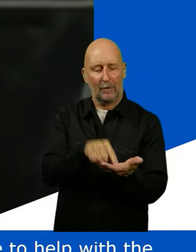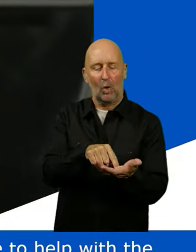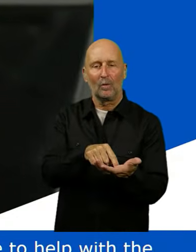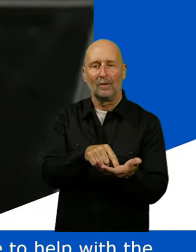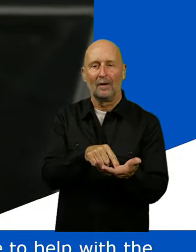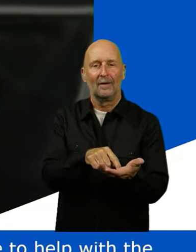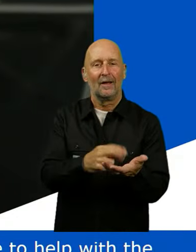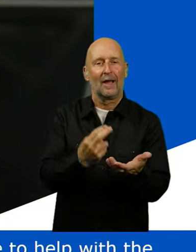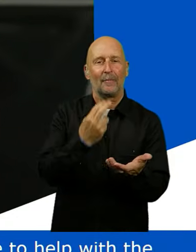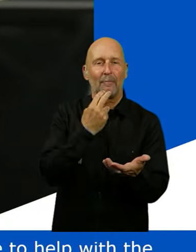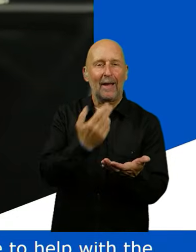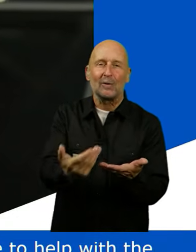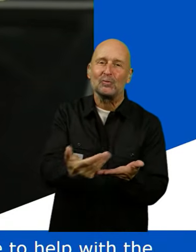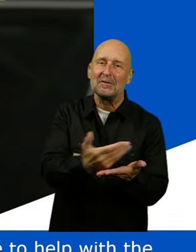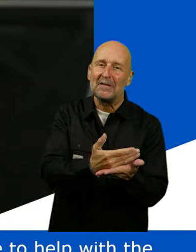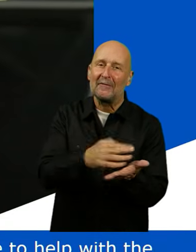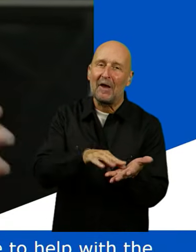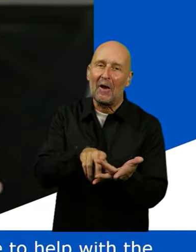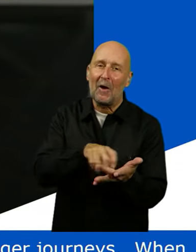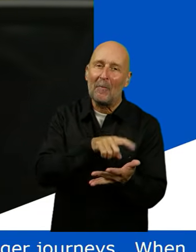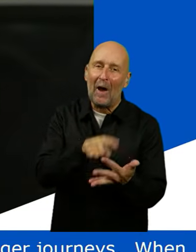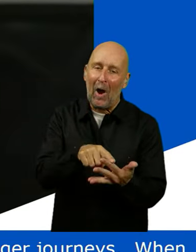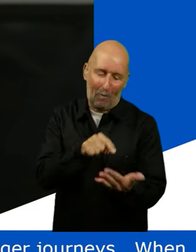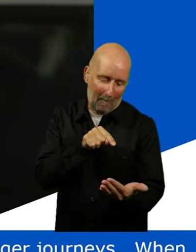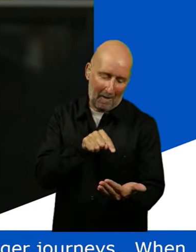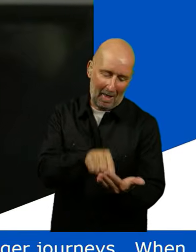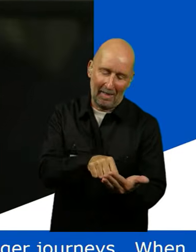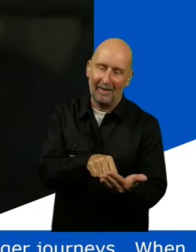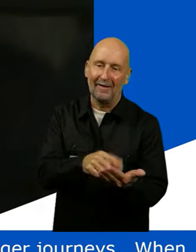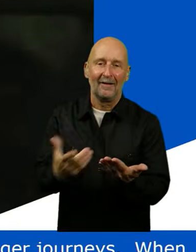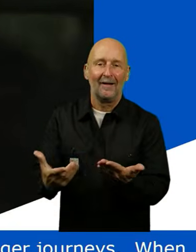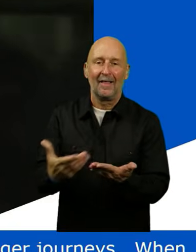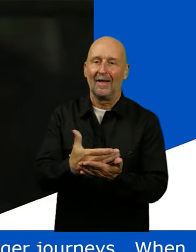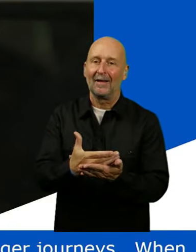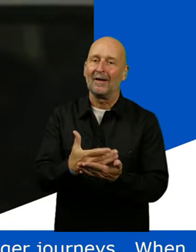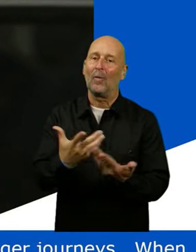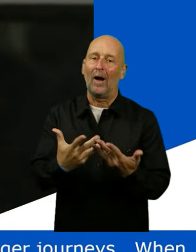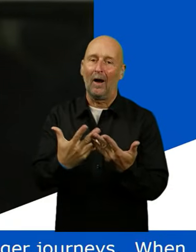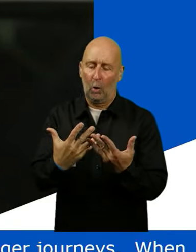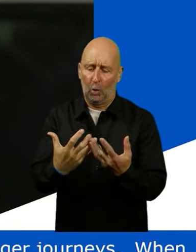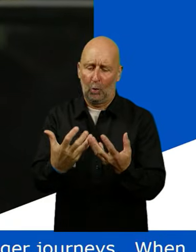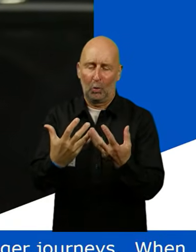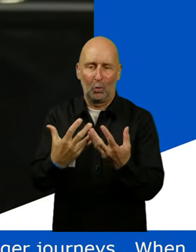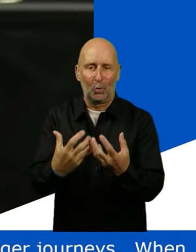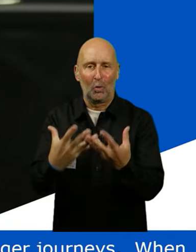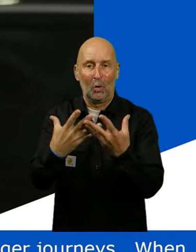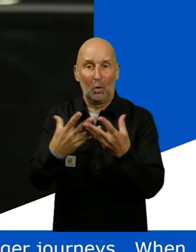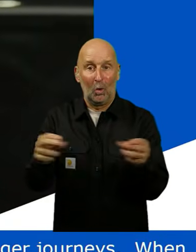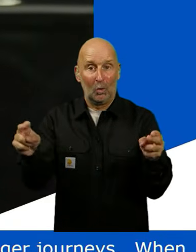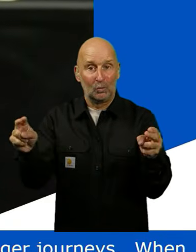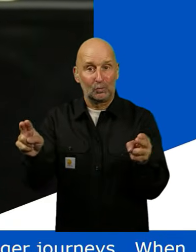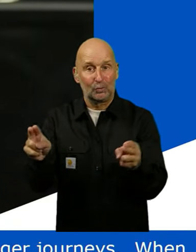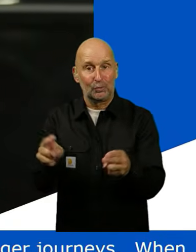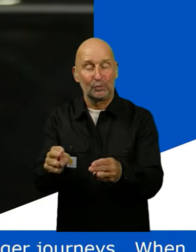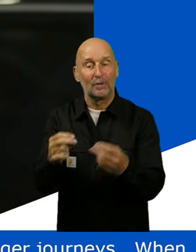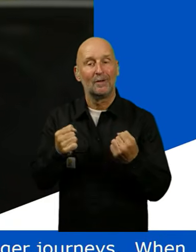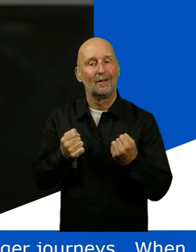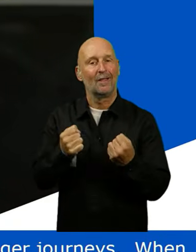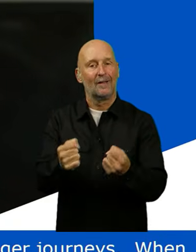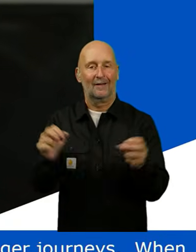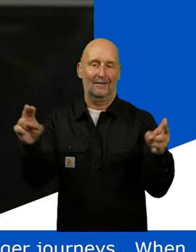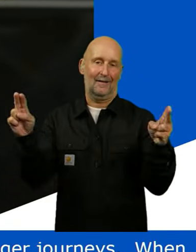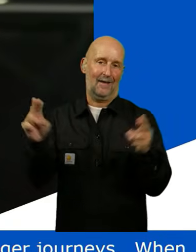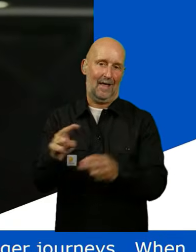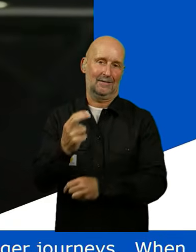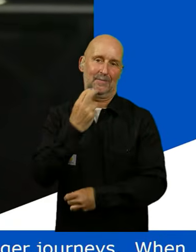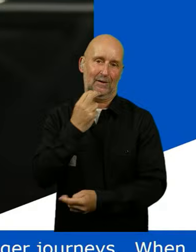battery saving mode. It gives you that slower burst of energy so that when you're going off on the road, it uses